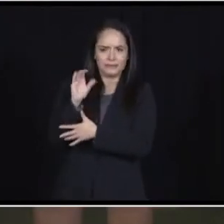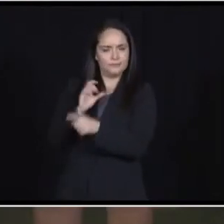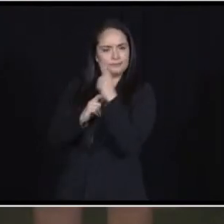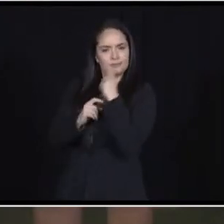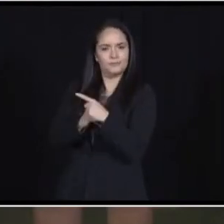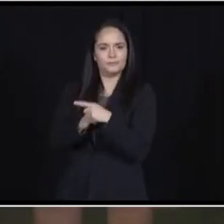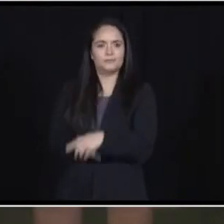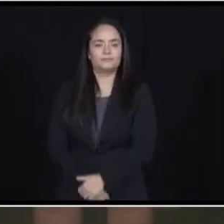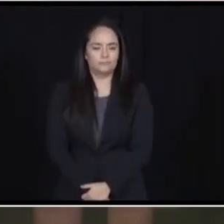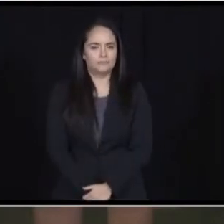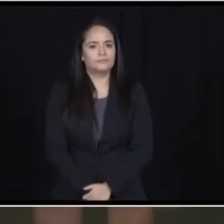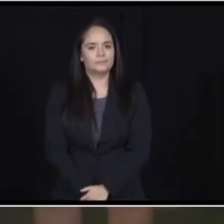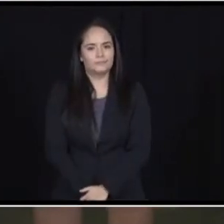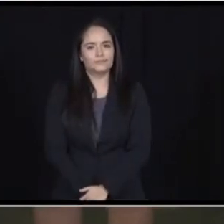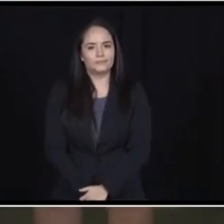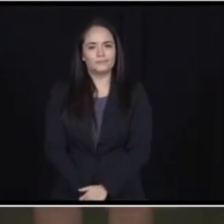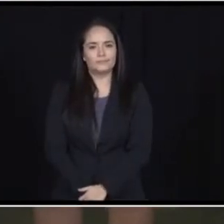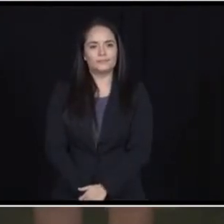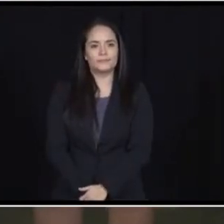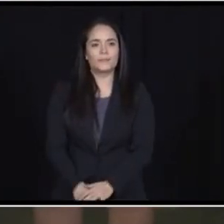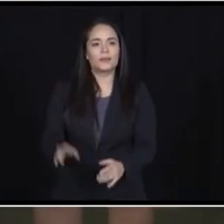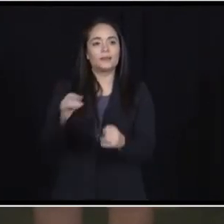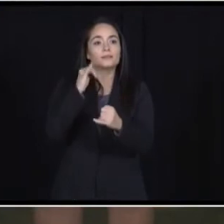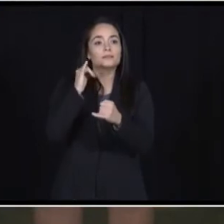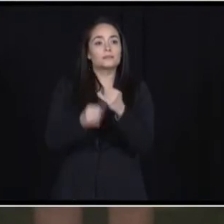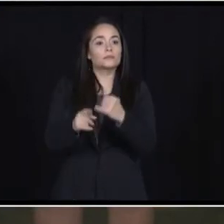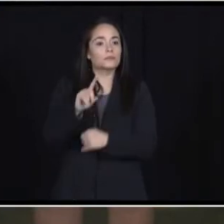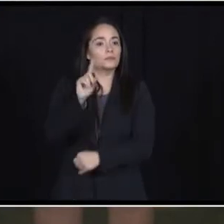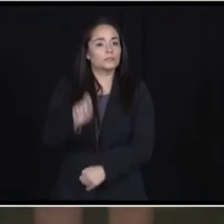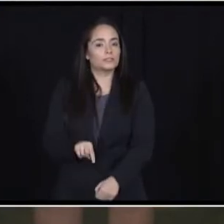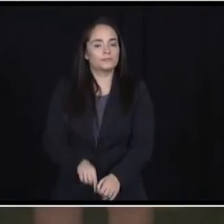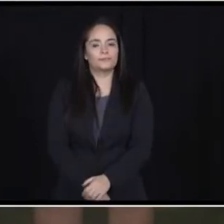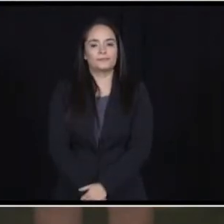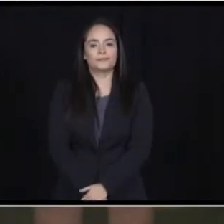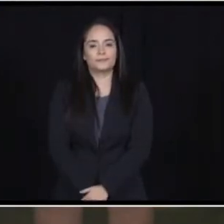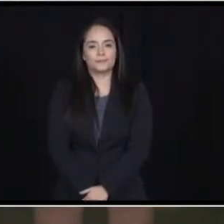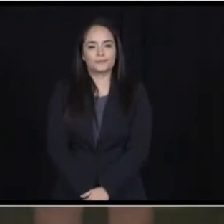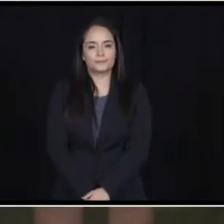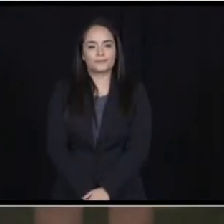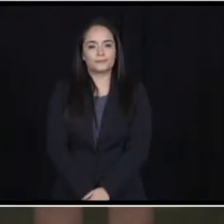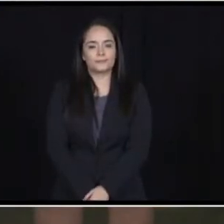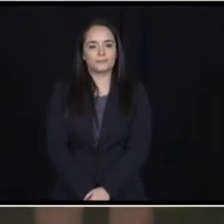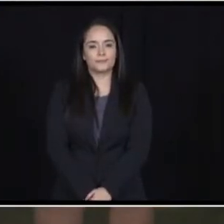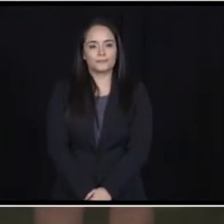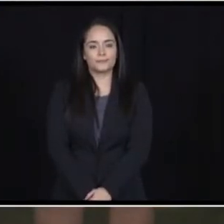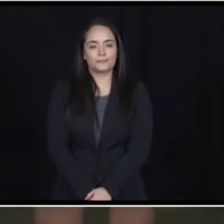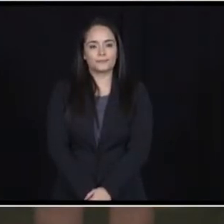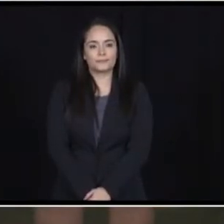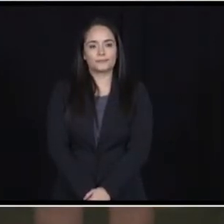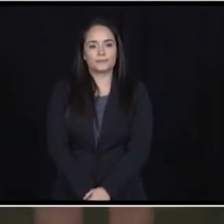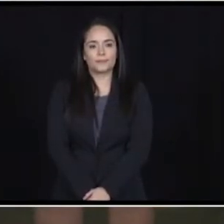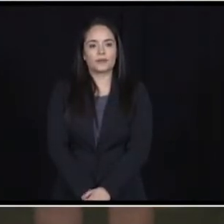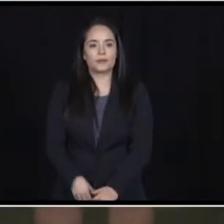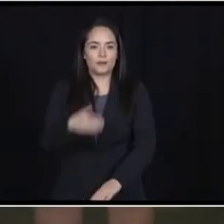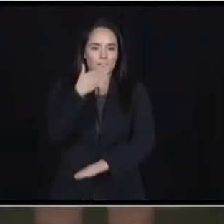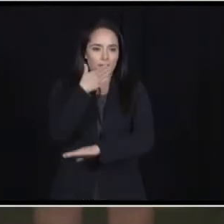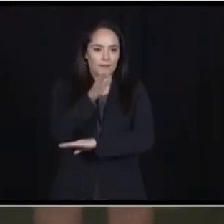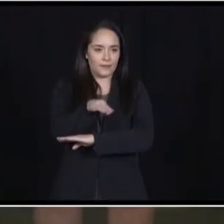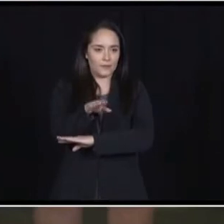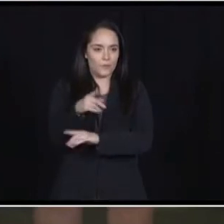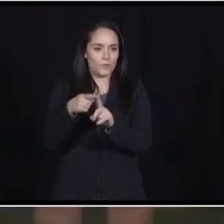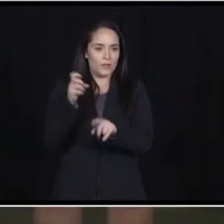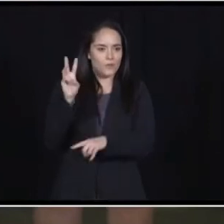Your final question comes from James Murray with Net News Ledger. Please go ahead. Well, good afternoon again from Western Ontario and the